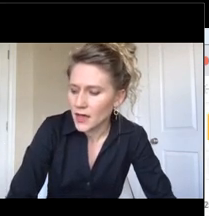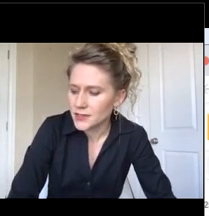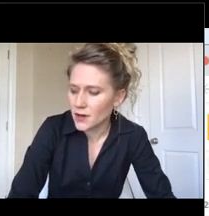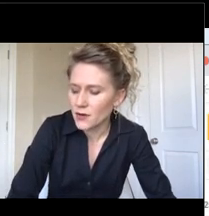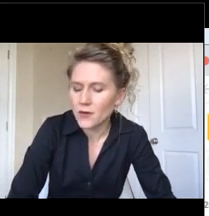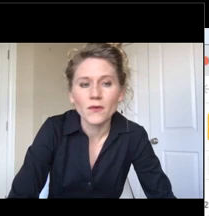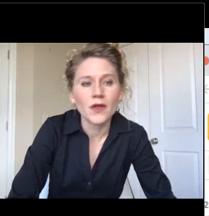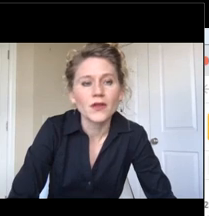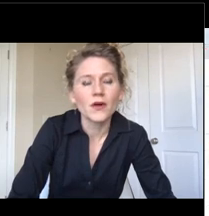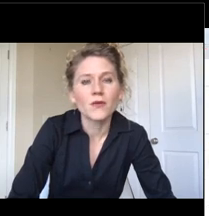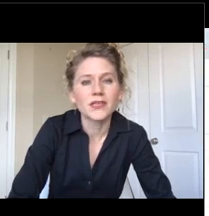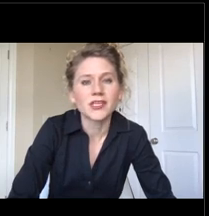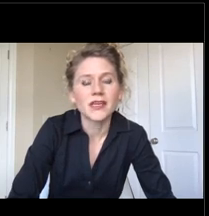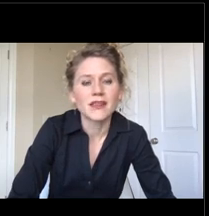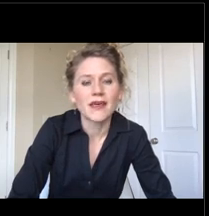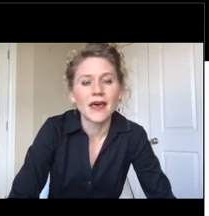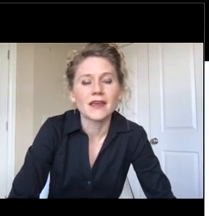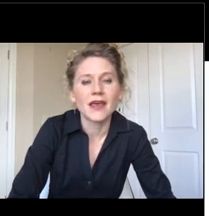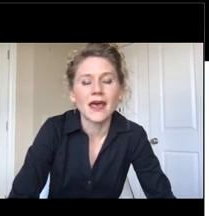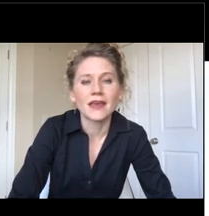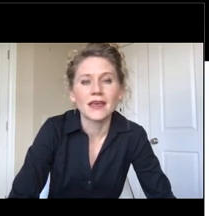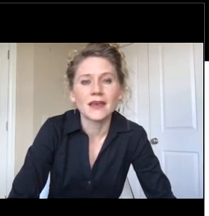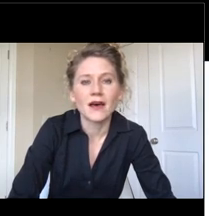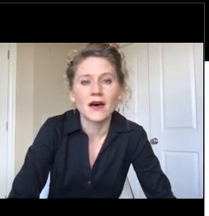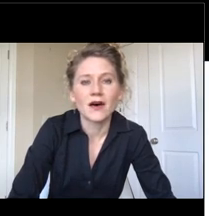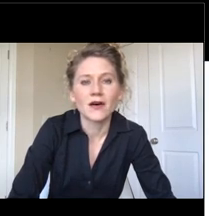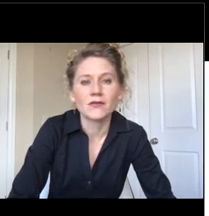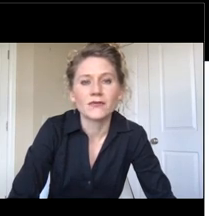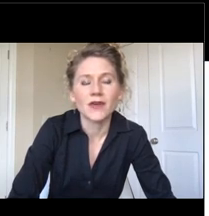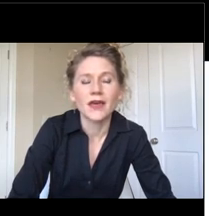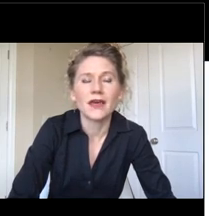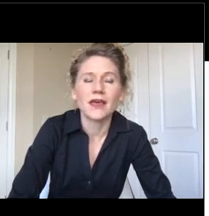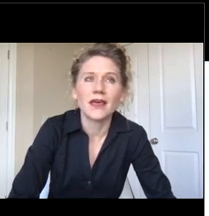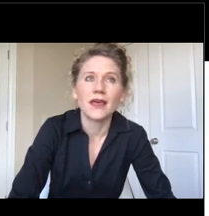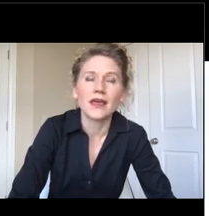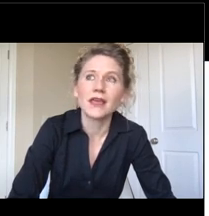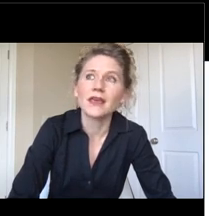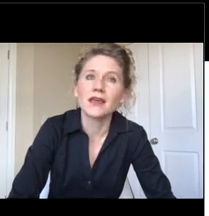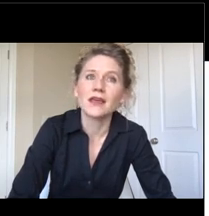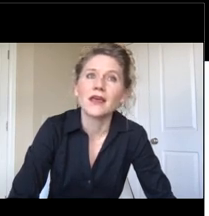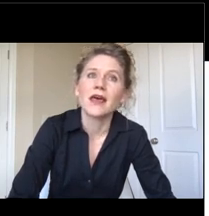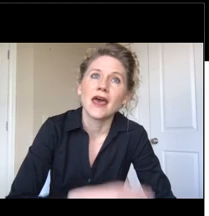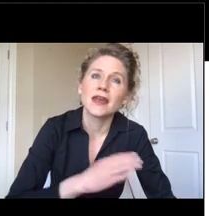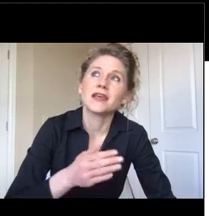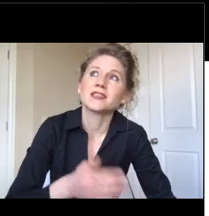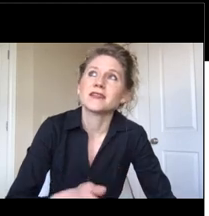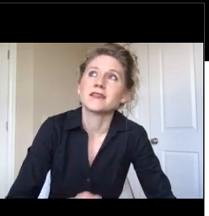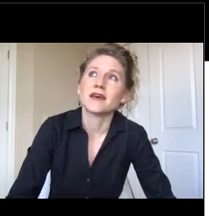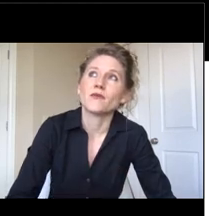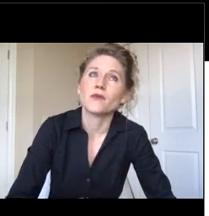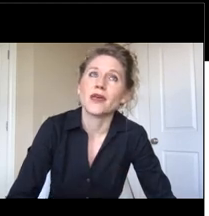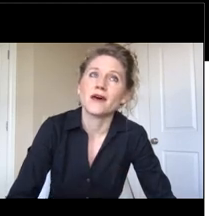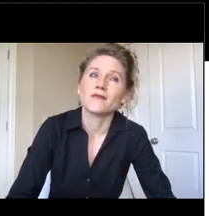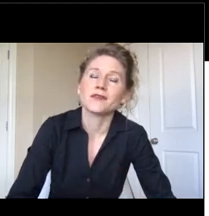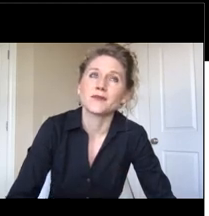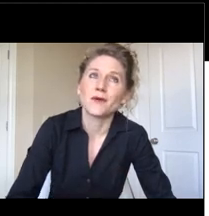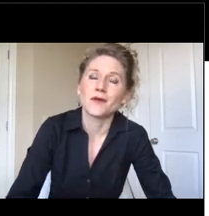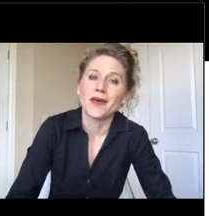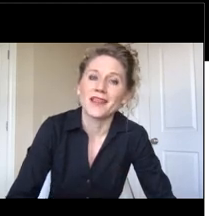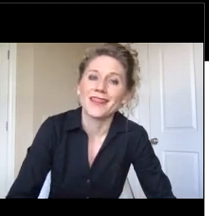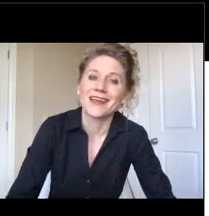So no question that any of any agency that we